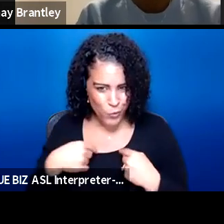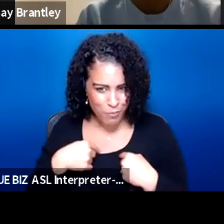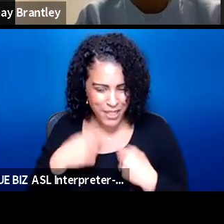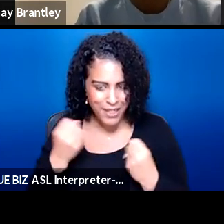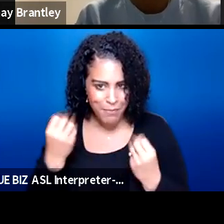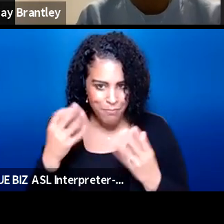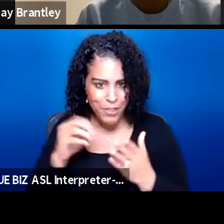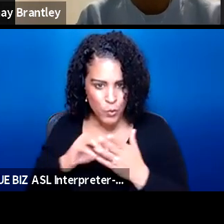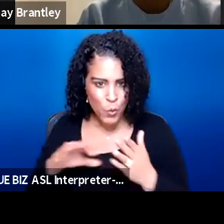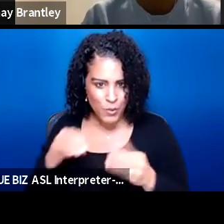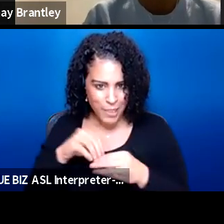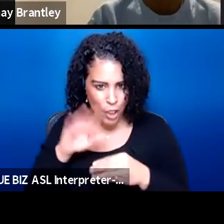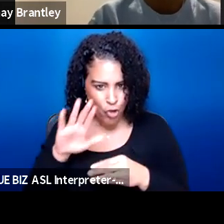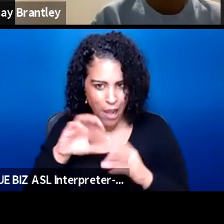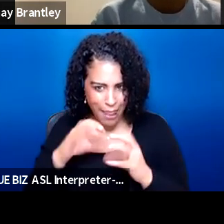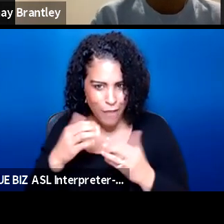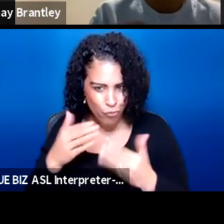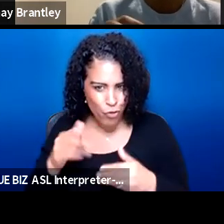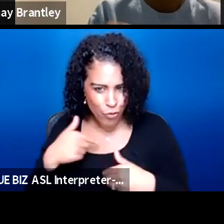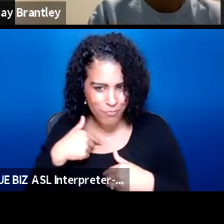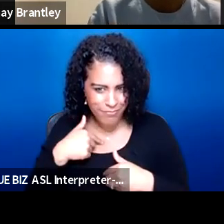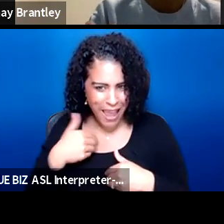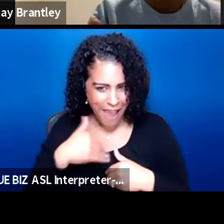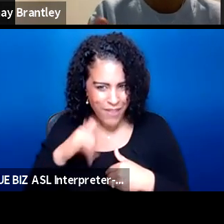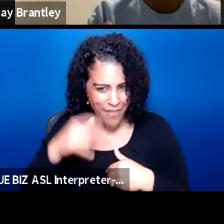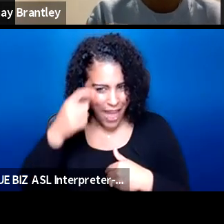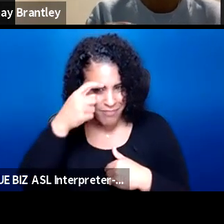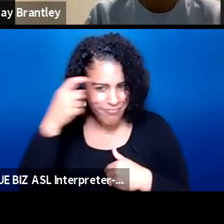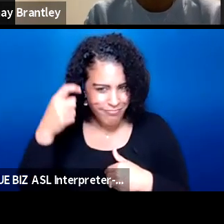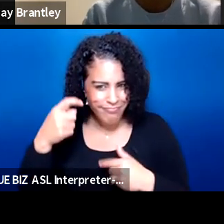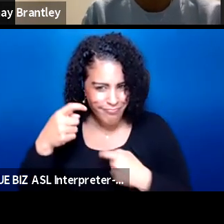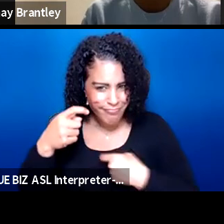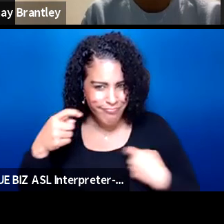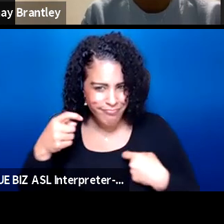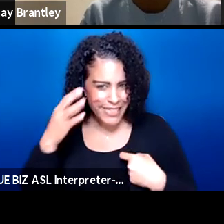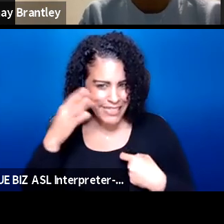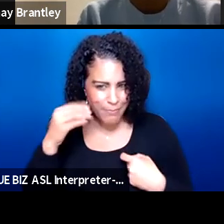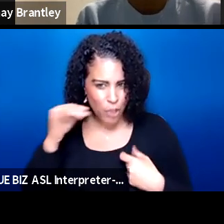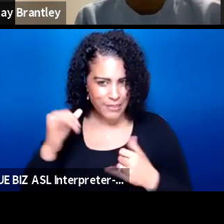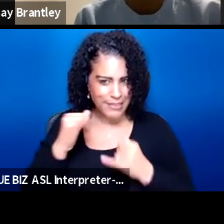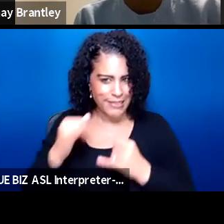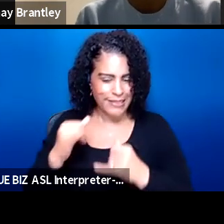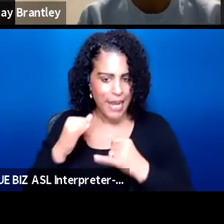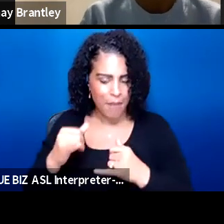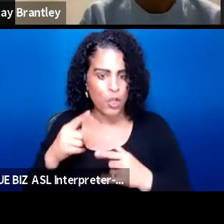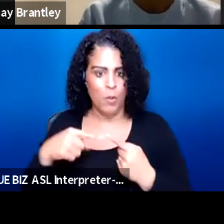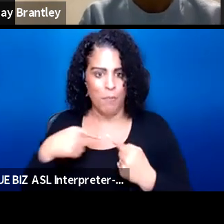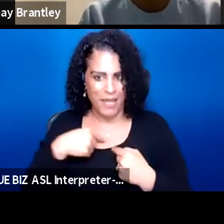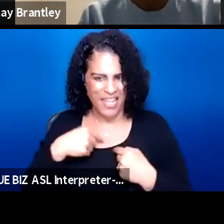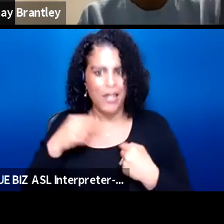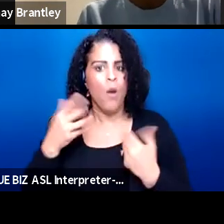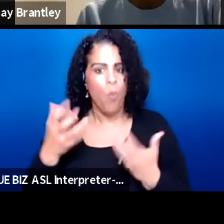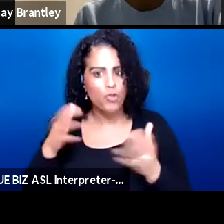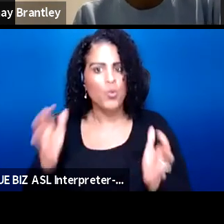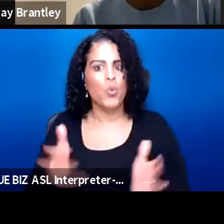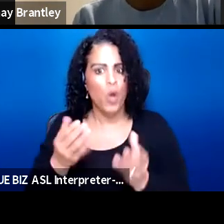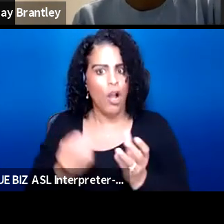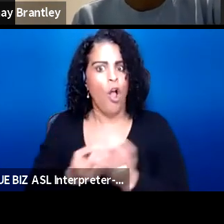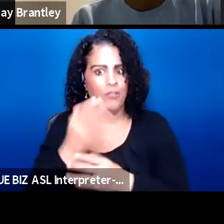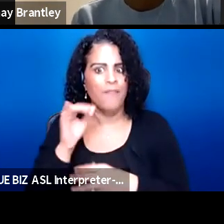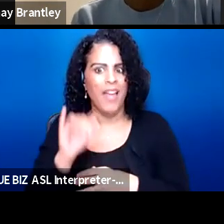students in your classroom have had this experience I've had, you know? And so for me, it was important to cultivate that space where